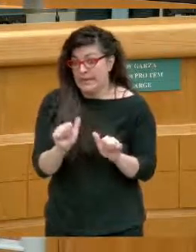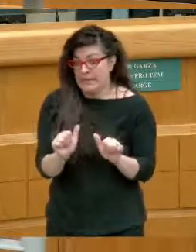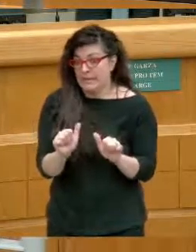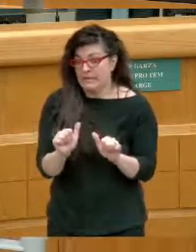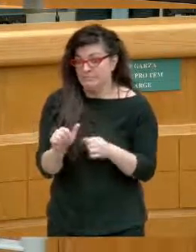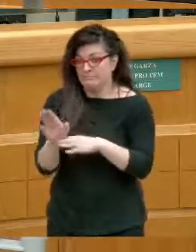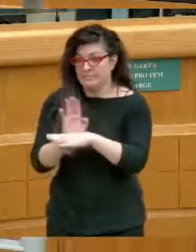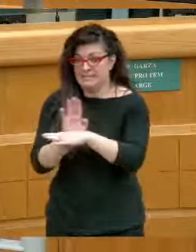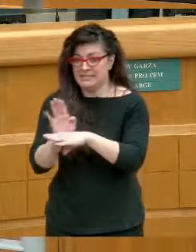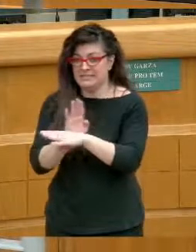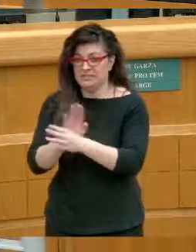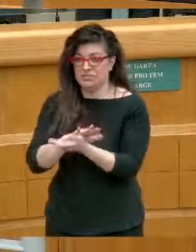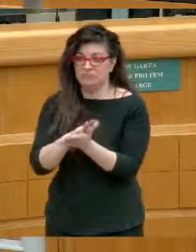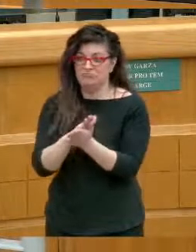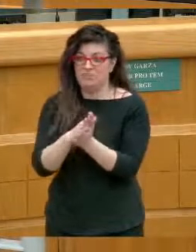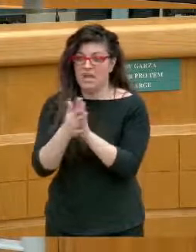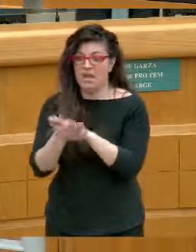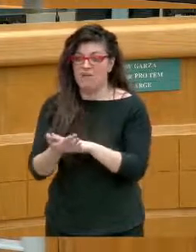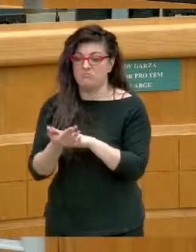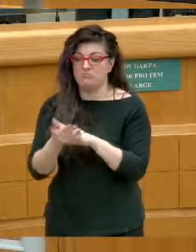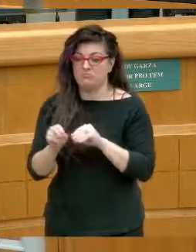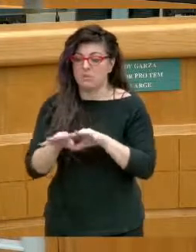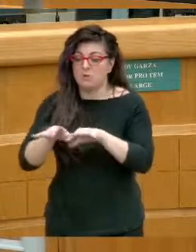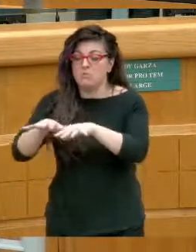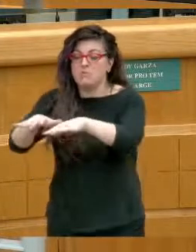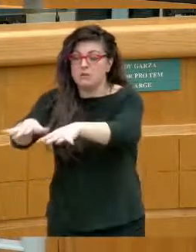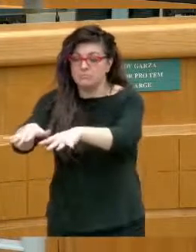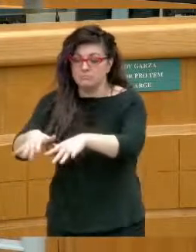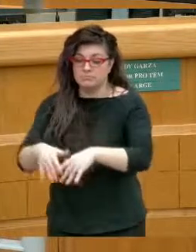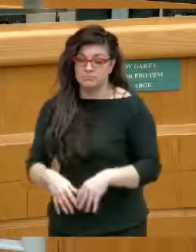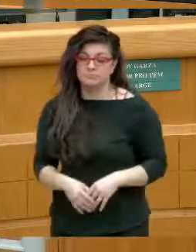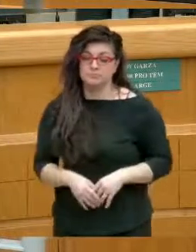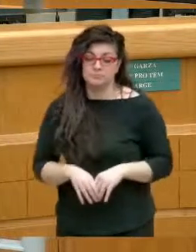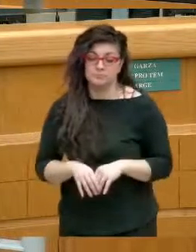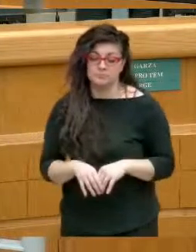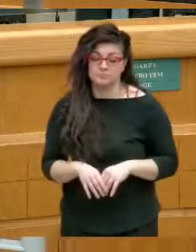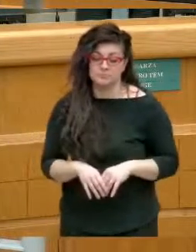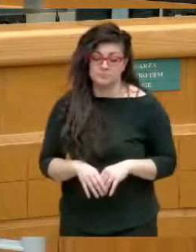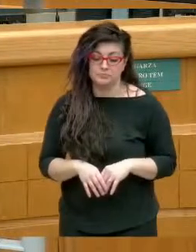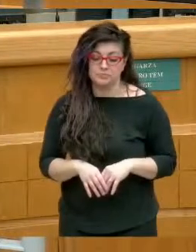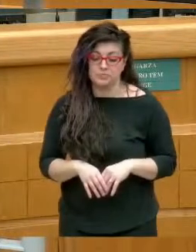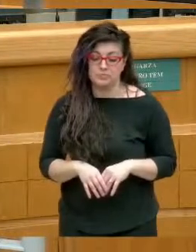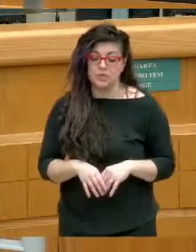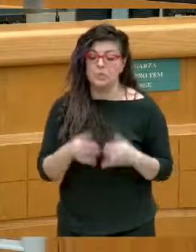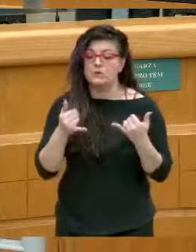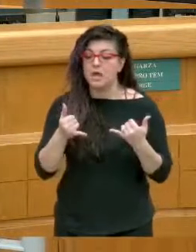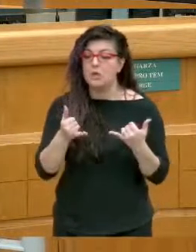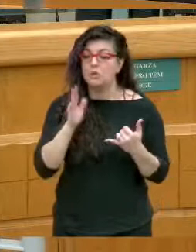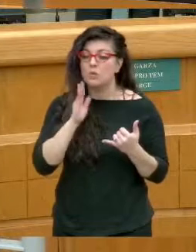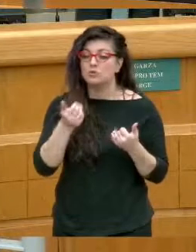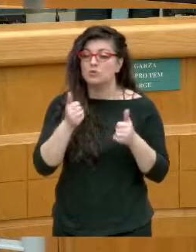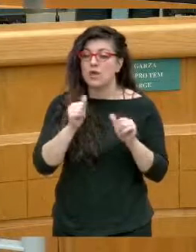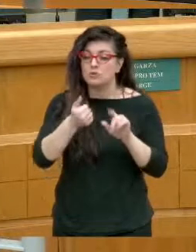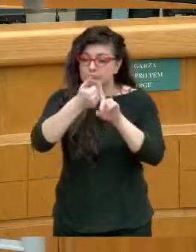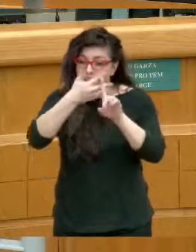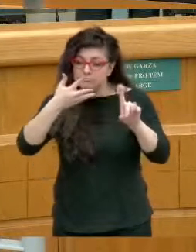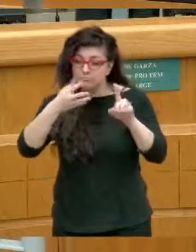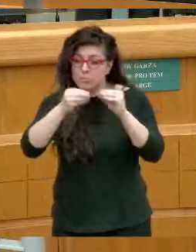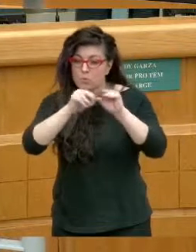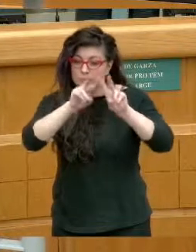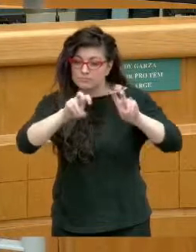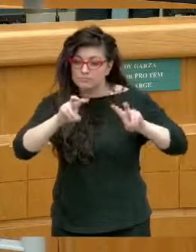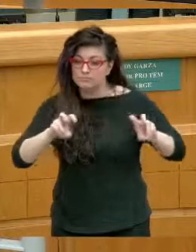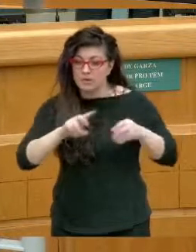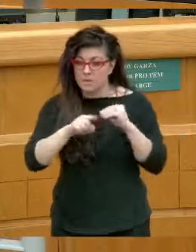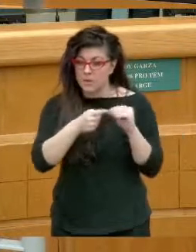So with that, we're going to move forward with showing some of the more detailed look at the cases. And as we know that there's a